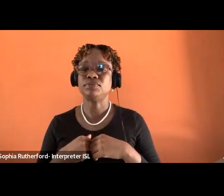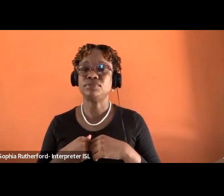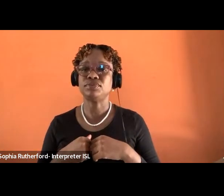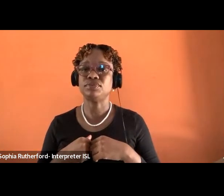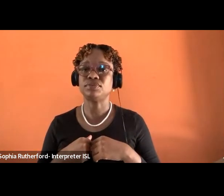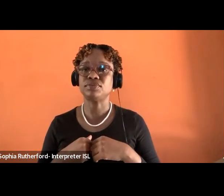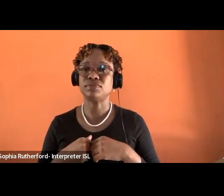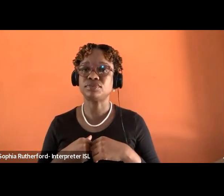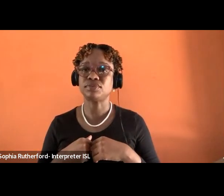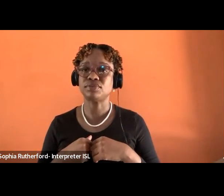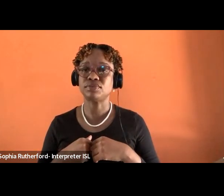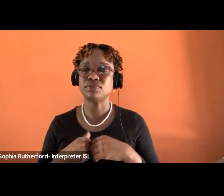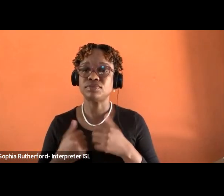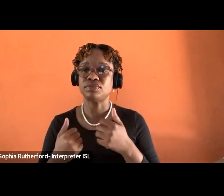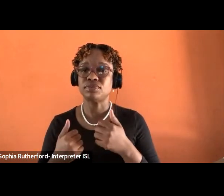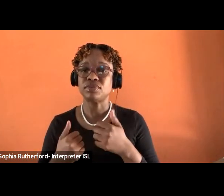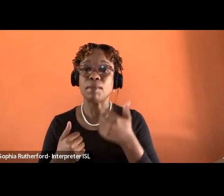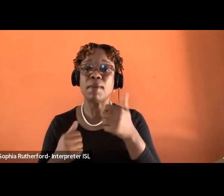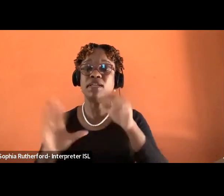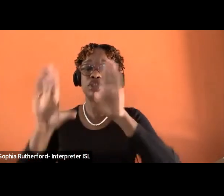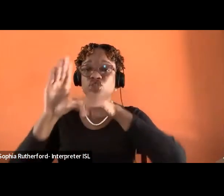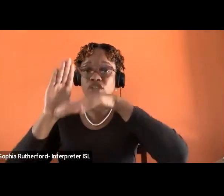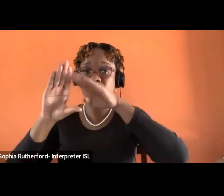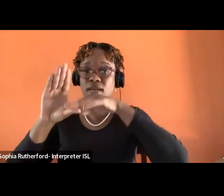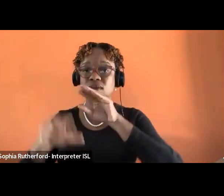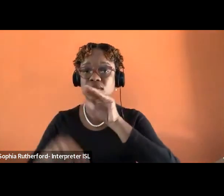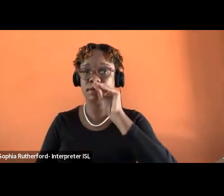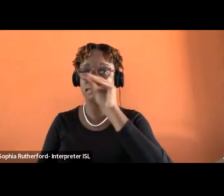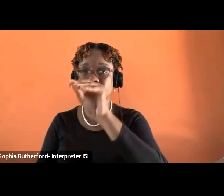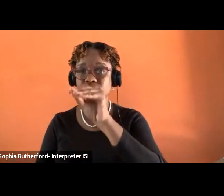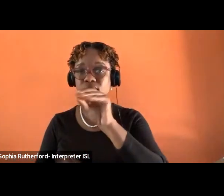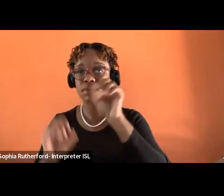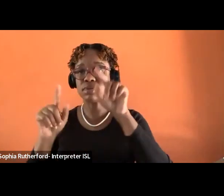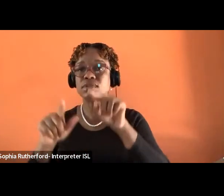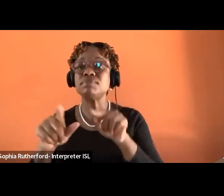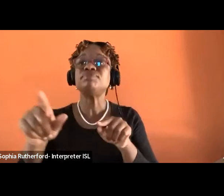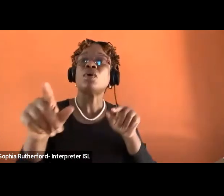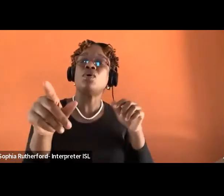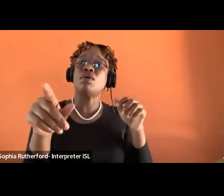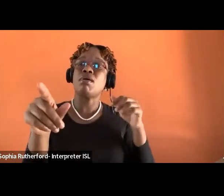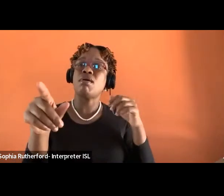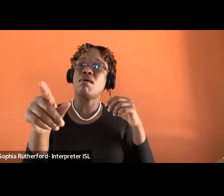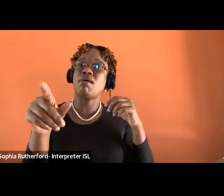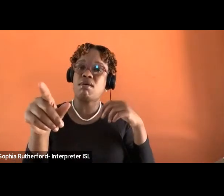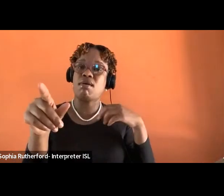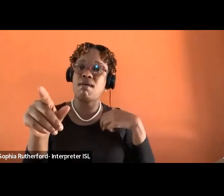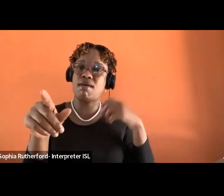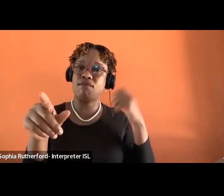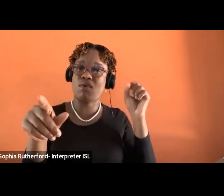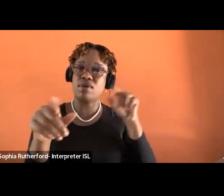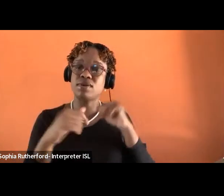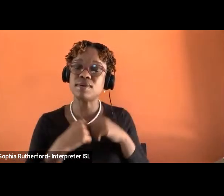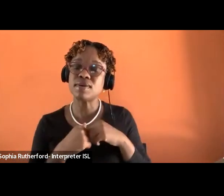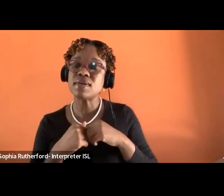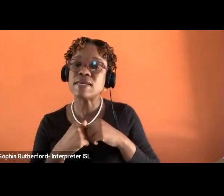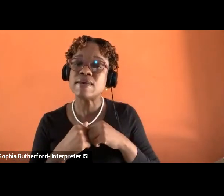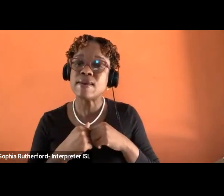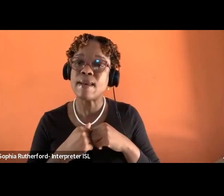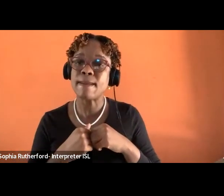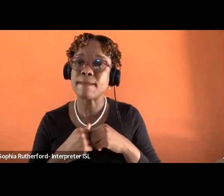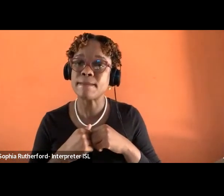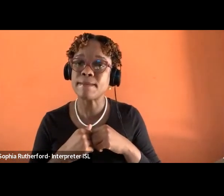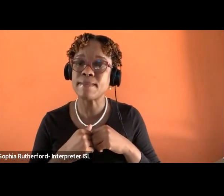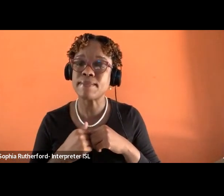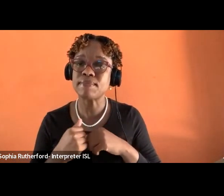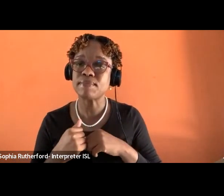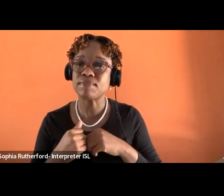Any questions in the chat? Anybody want to change the chat? Hello. Yes, I have a question. Okay. Could we hear